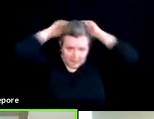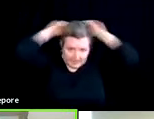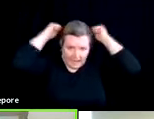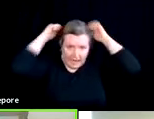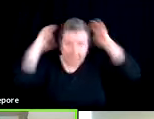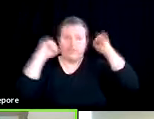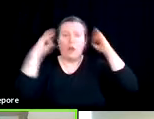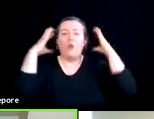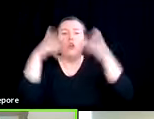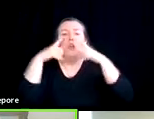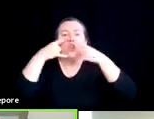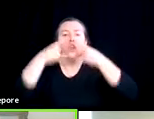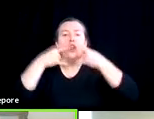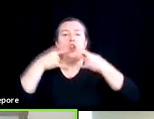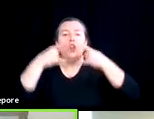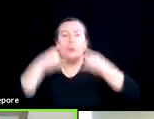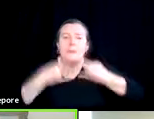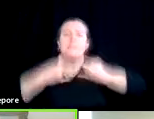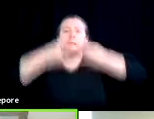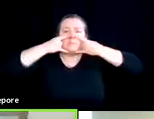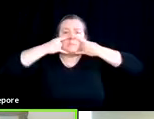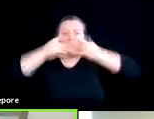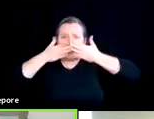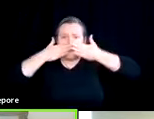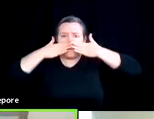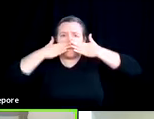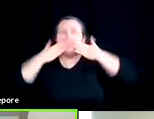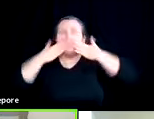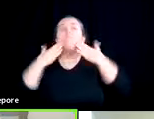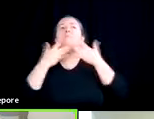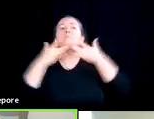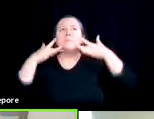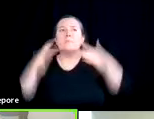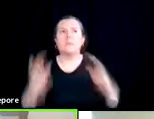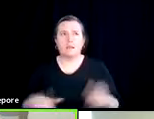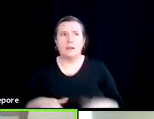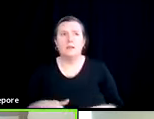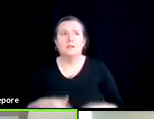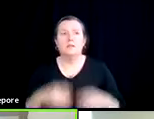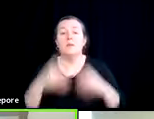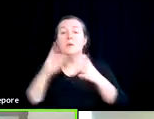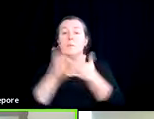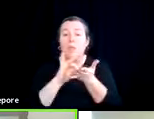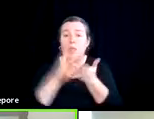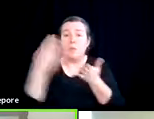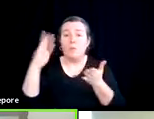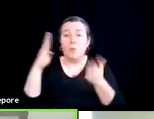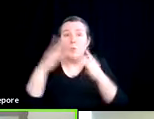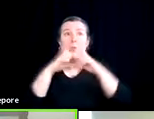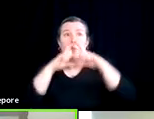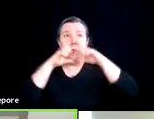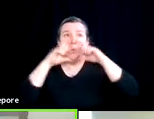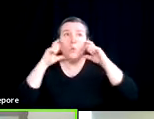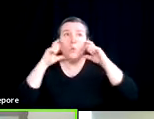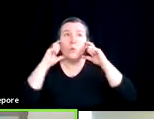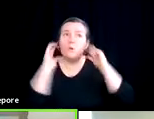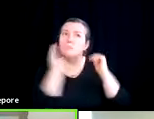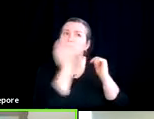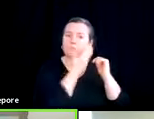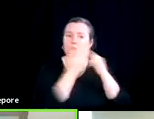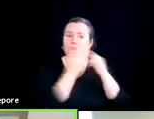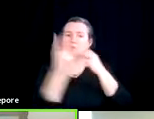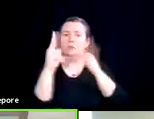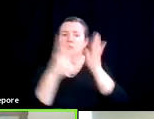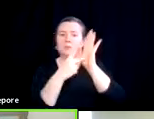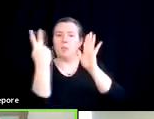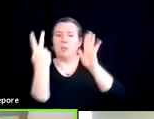the the surgical mask, you're going to get better protection. I haven't had a chance to read the article in great detail. I skimmed